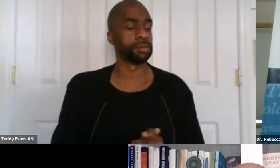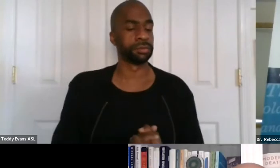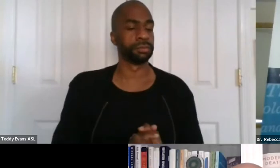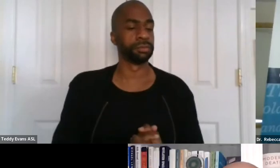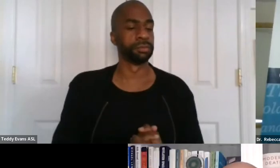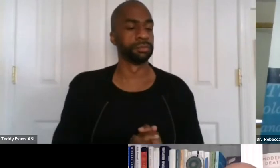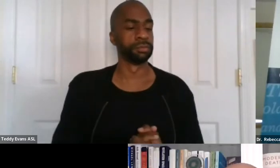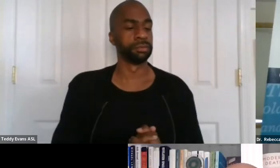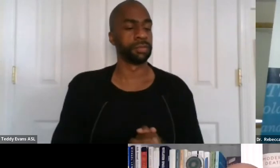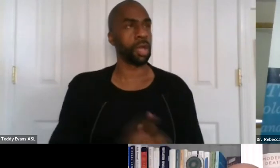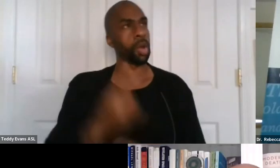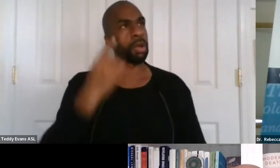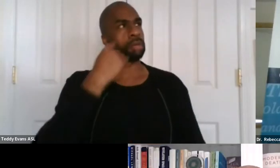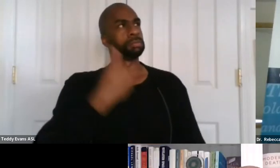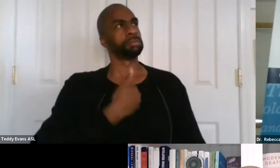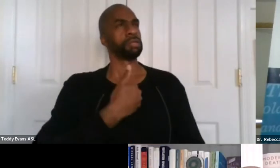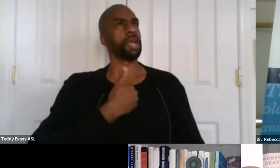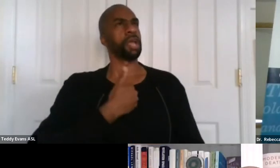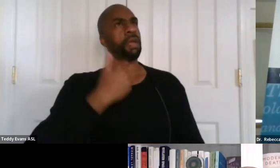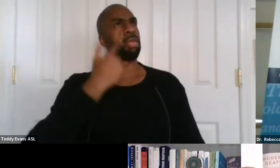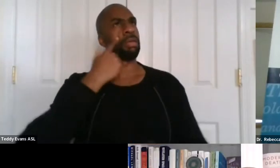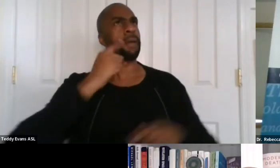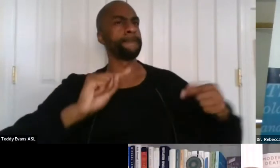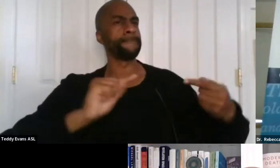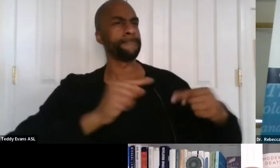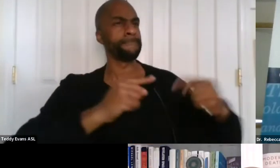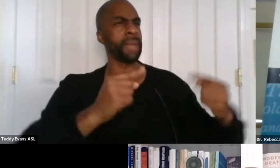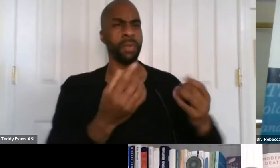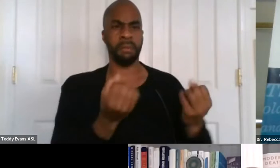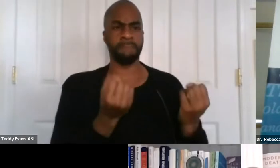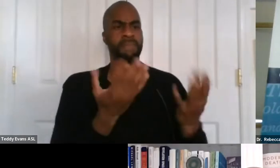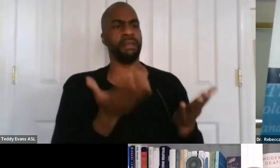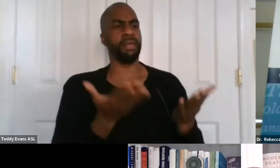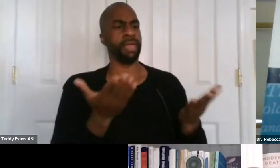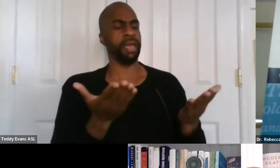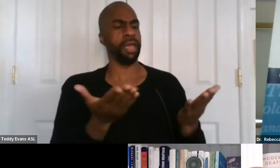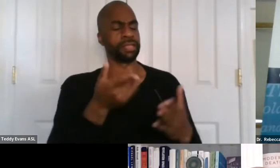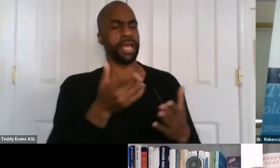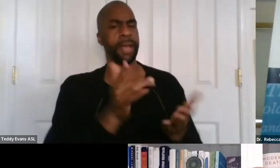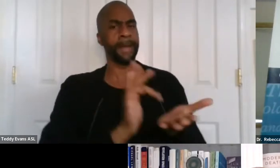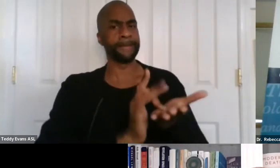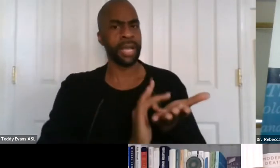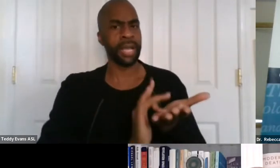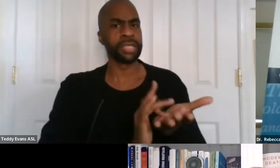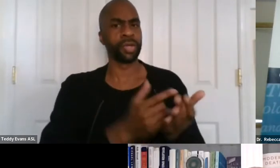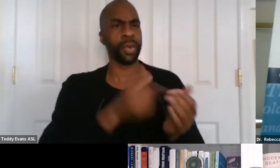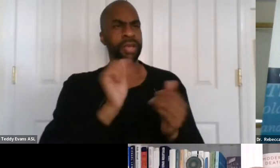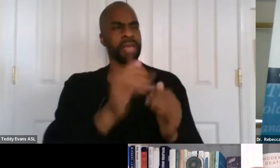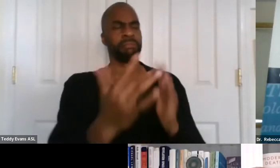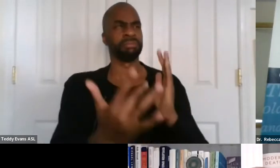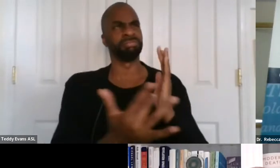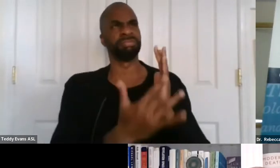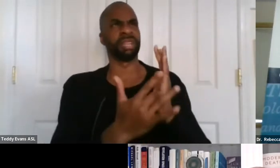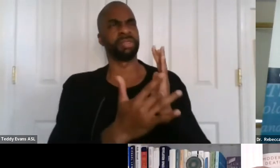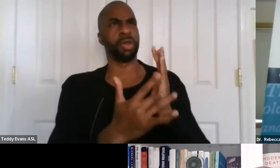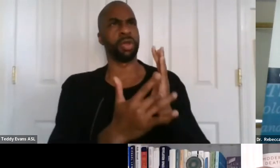I think pain is a there are many things in medicine that can be quite technical, can be within